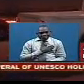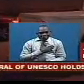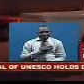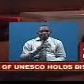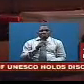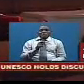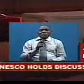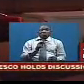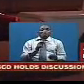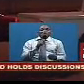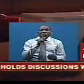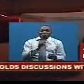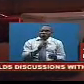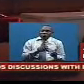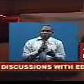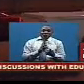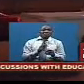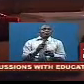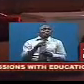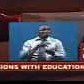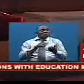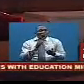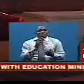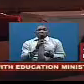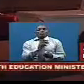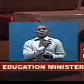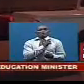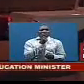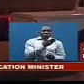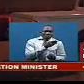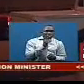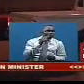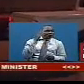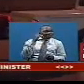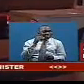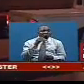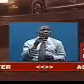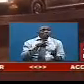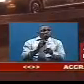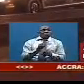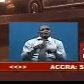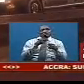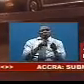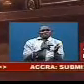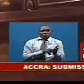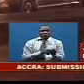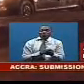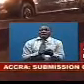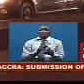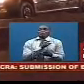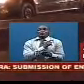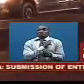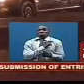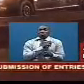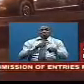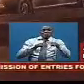misconduct themselves should be reported to the police intelligence and professional standards below. On the matter